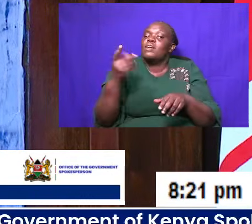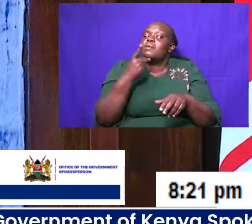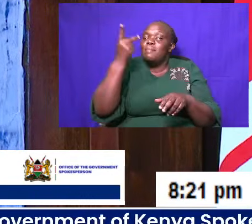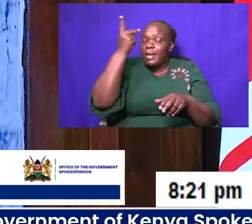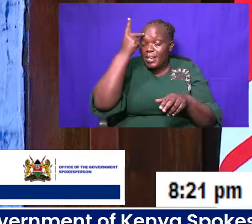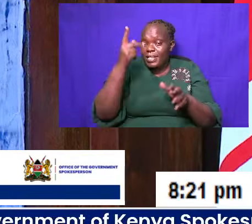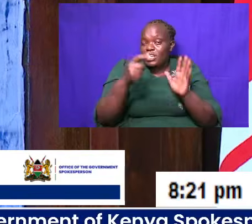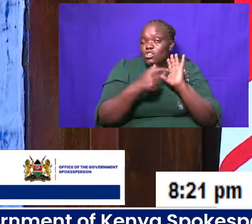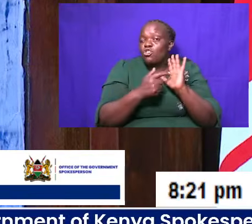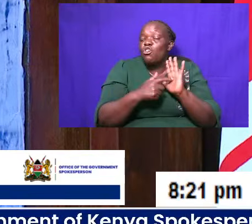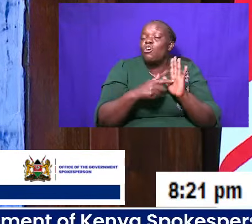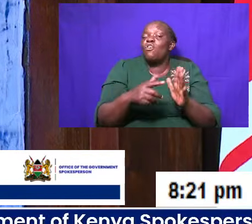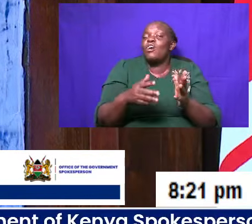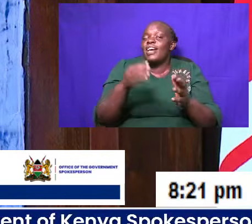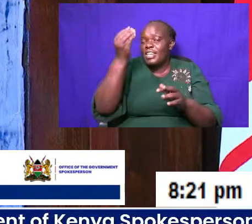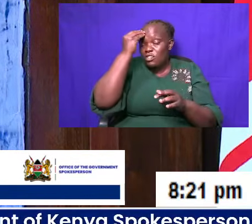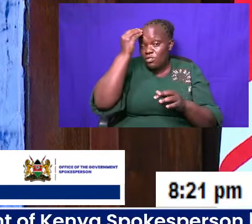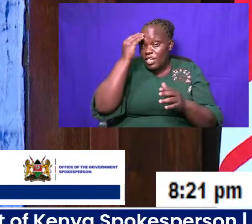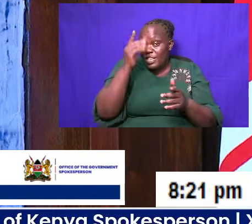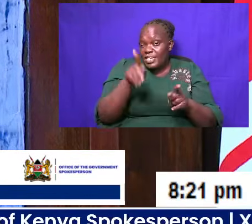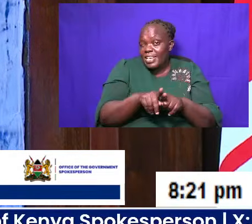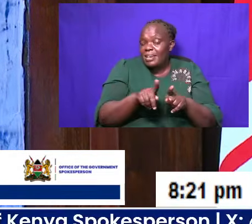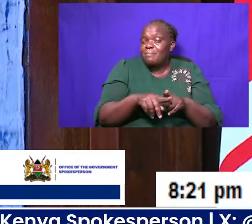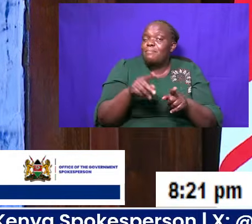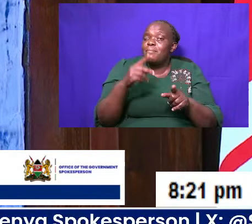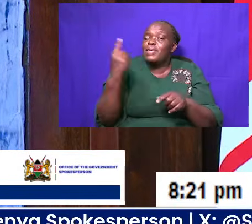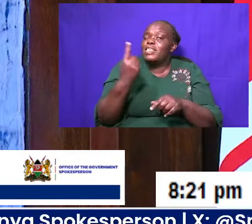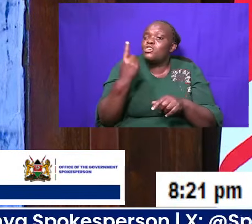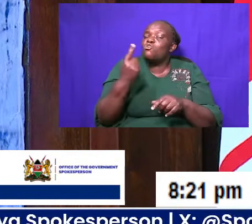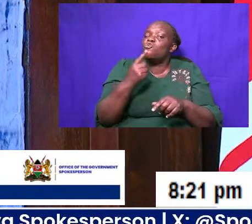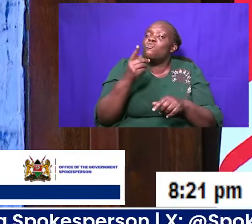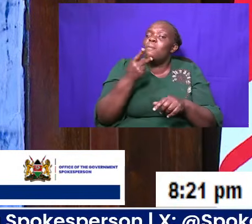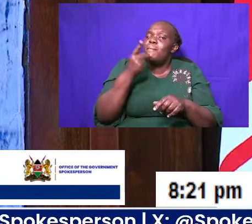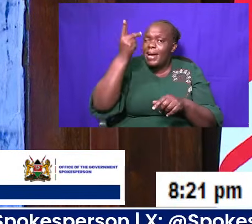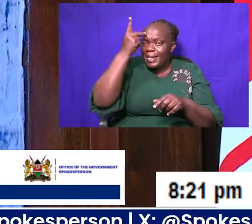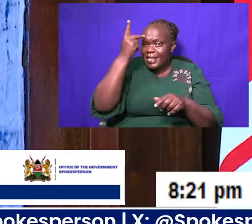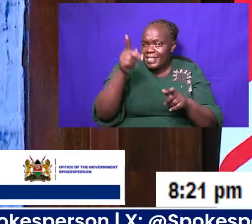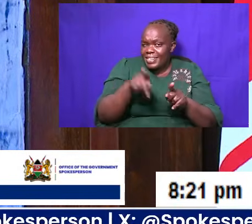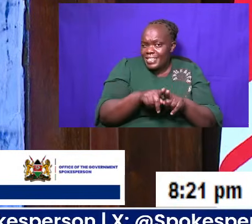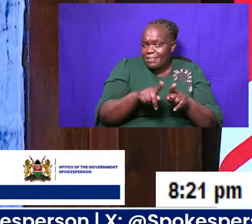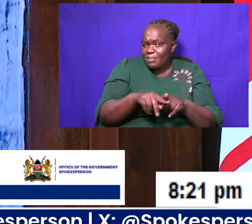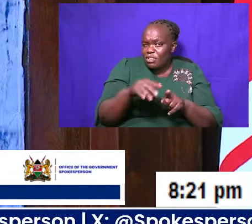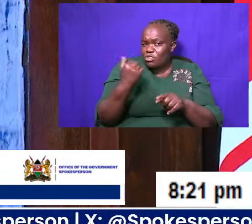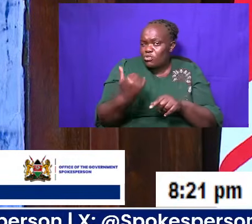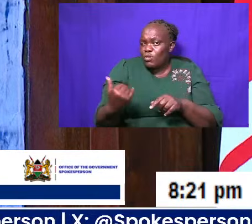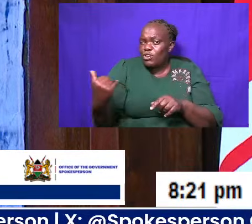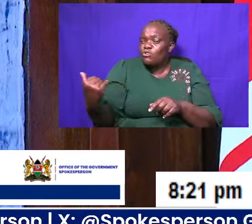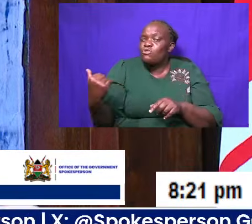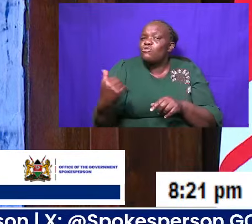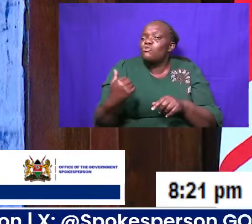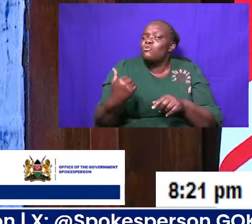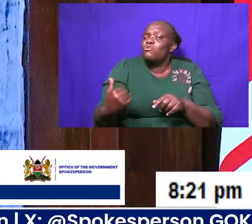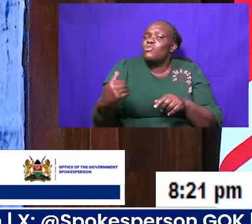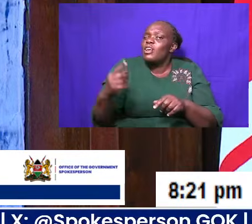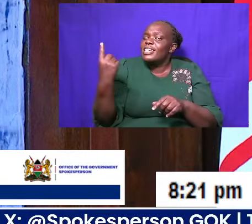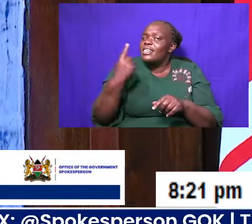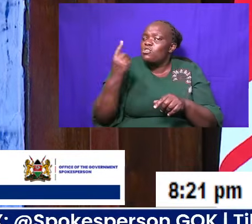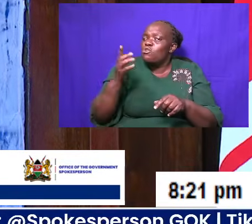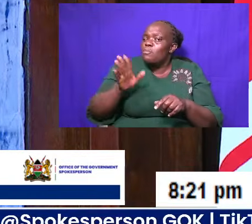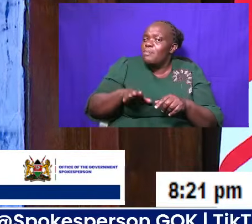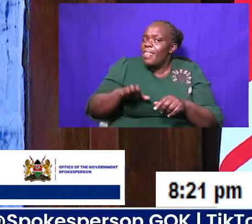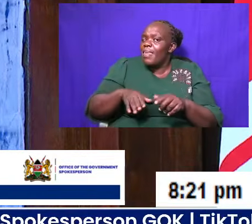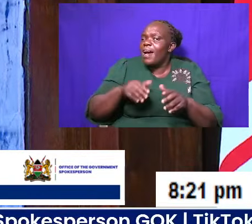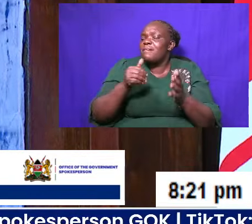an education. Thirdly, she was a single parent. And yet, kwa hivyo watoto wa masingle mother wako sawa? I mean, there's no